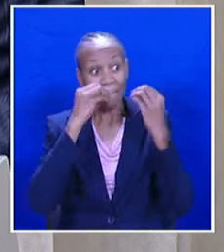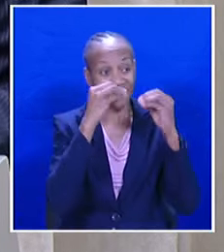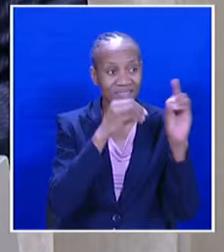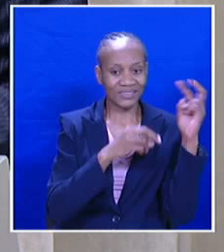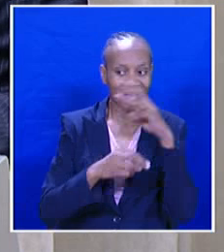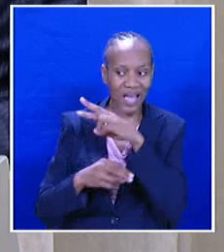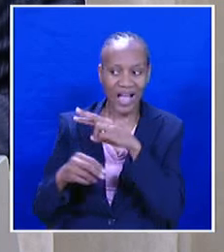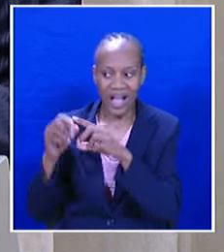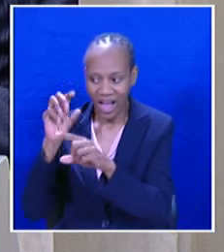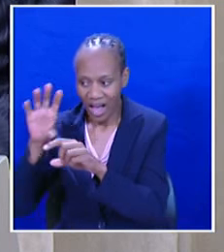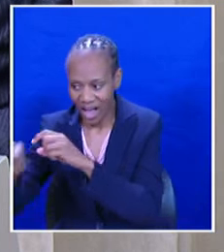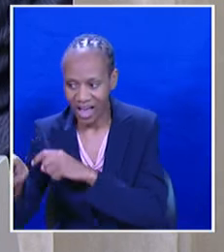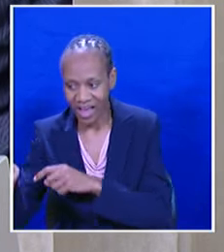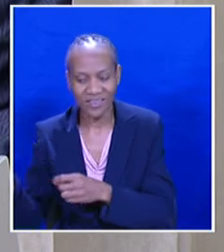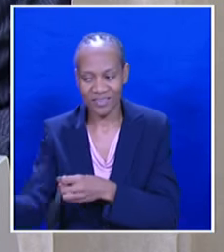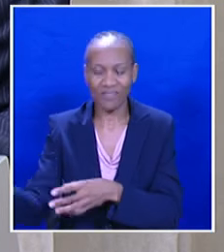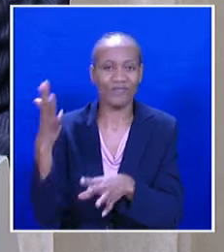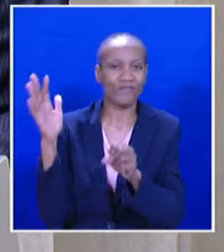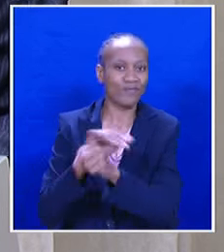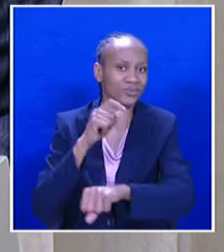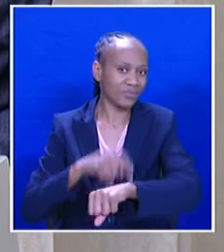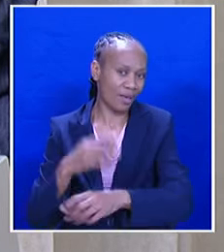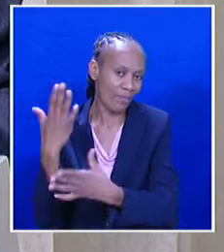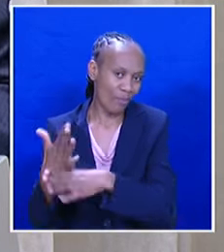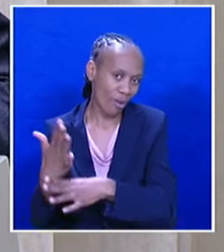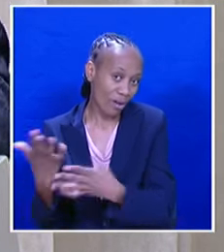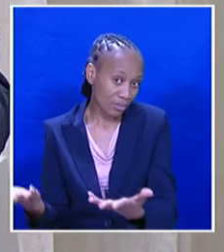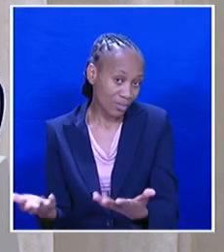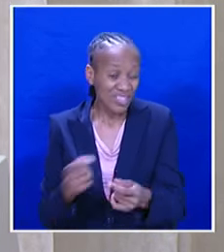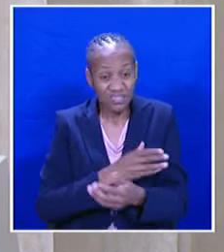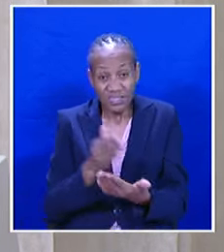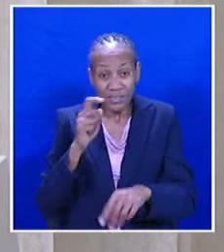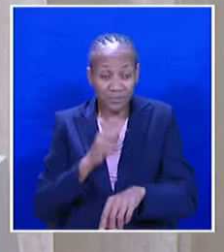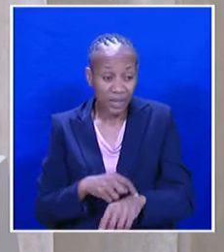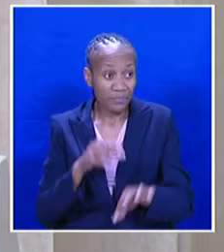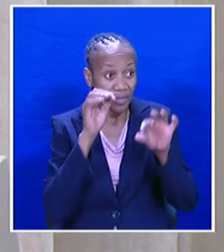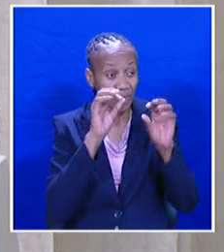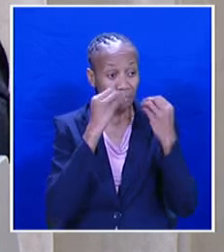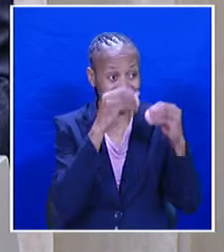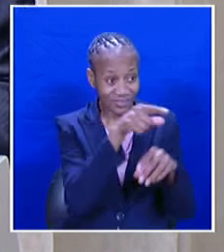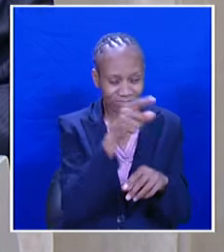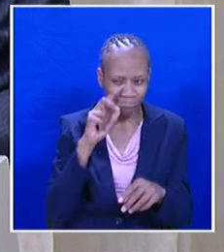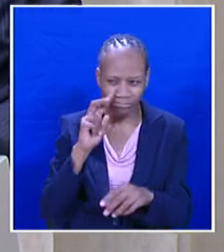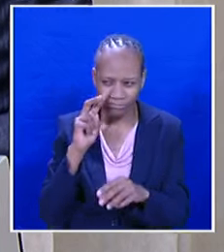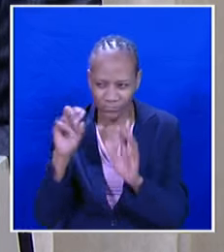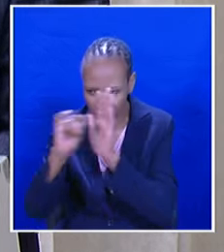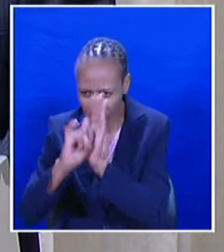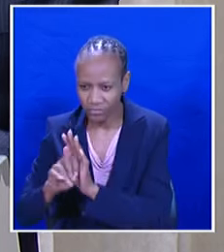main, potential employers want people who have a measure of experience, who have a measure of skill,